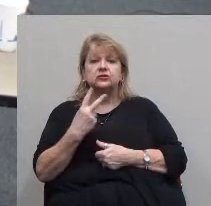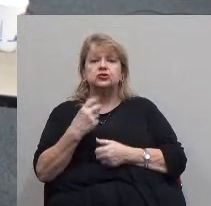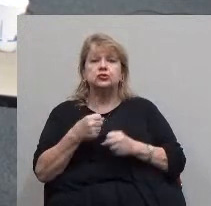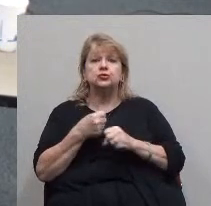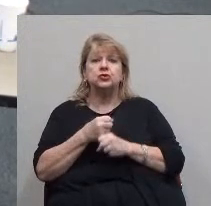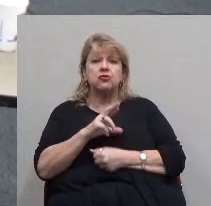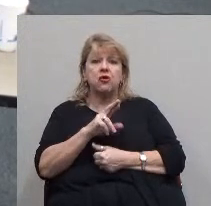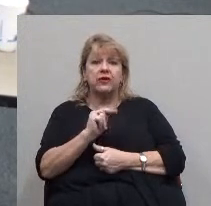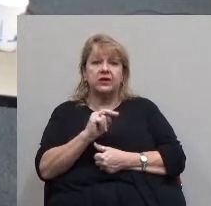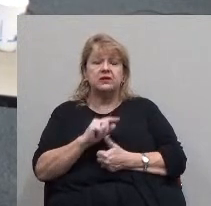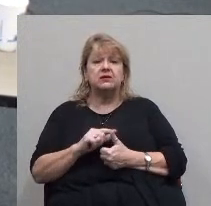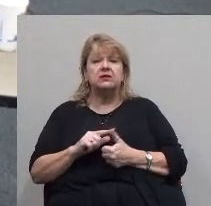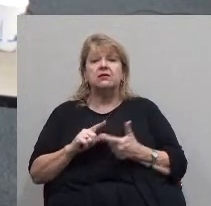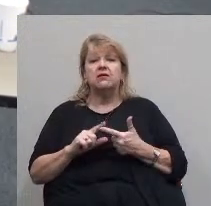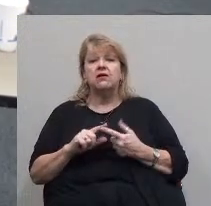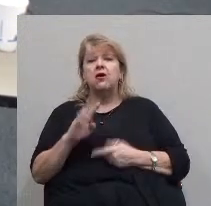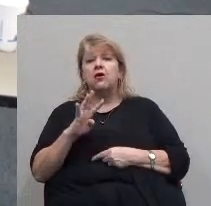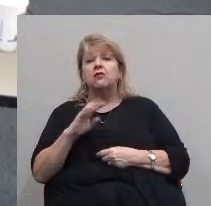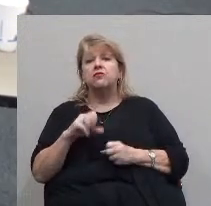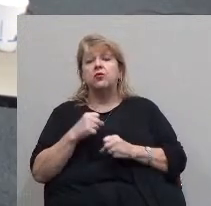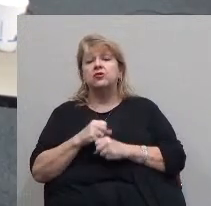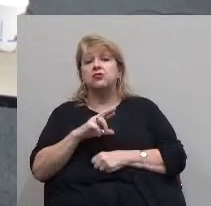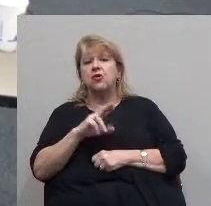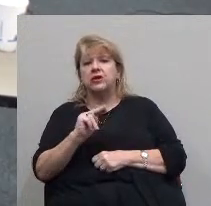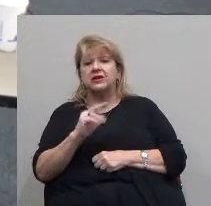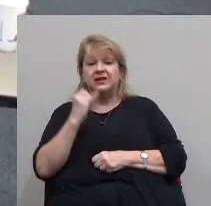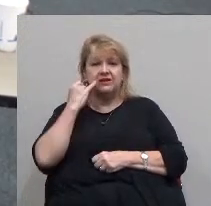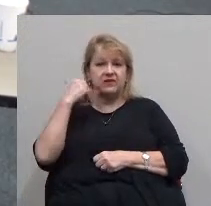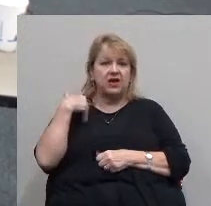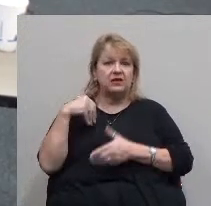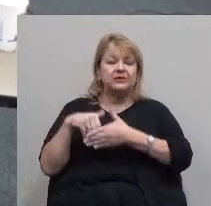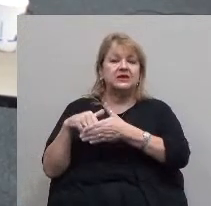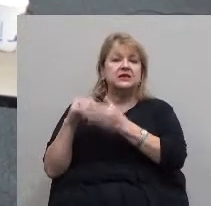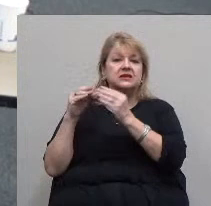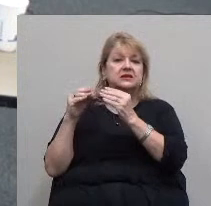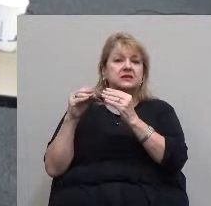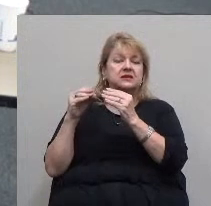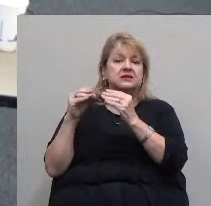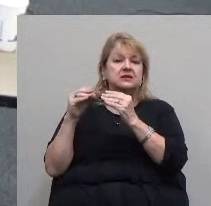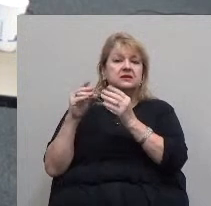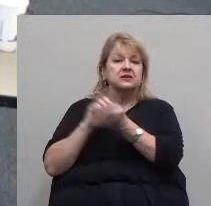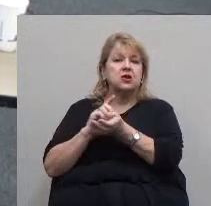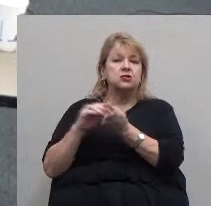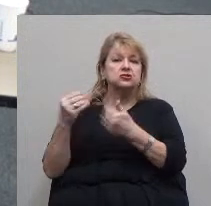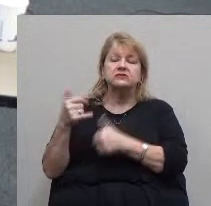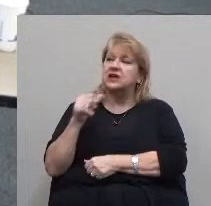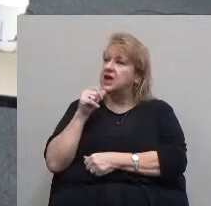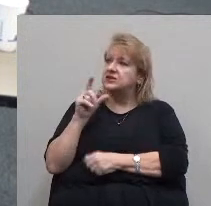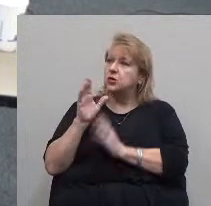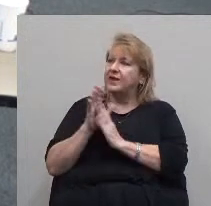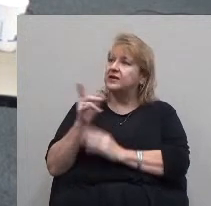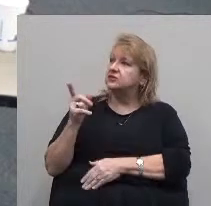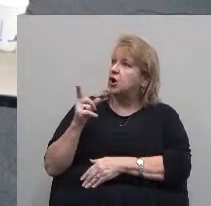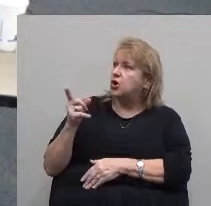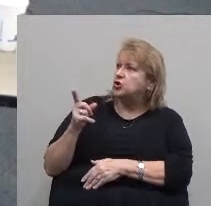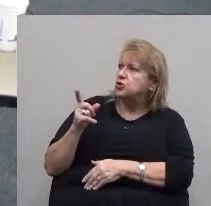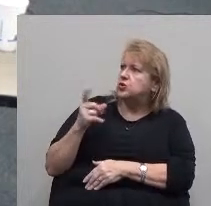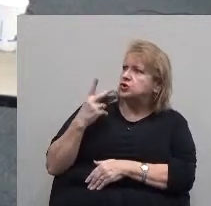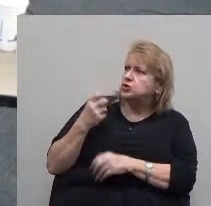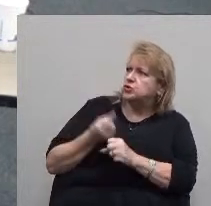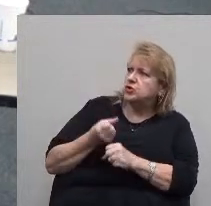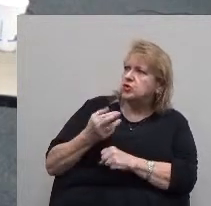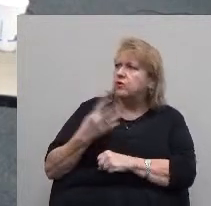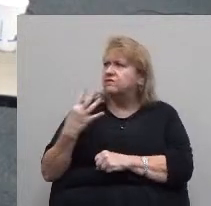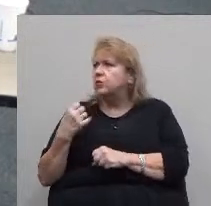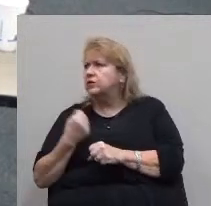RNs, and if I'm in the doctor's office, I don't typically ask the nurse if they're a 2-year RN or a 4-year RN. I just hope that I get